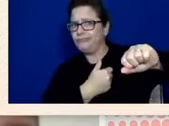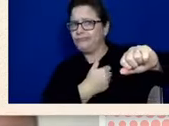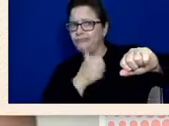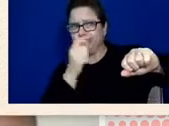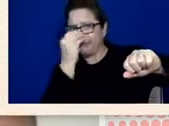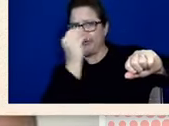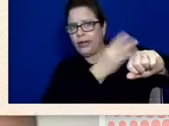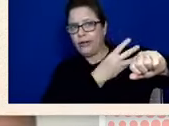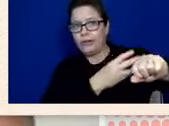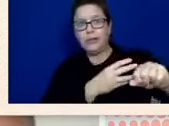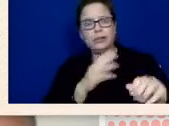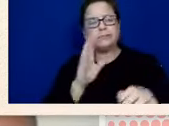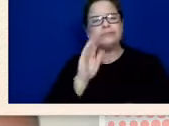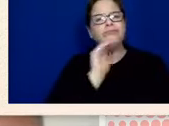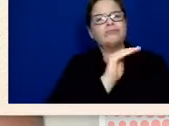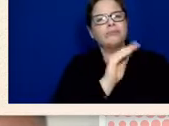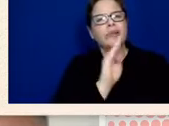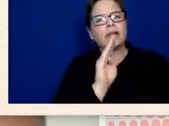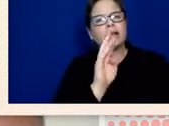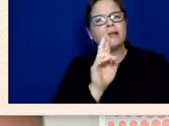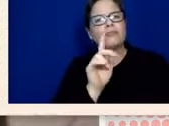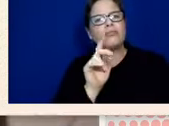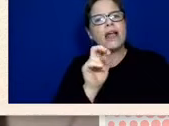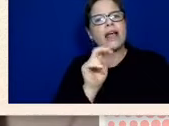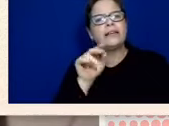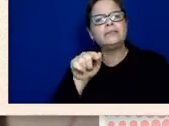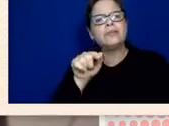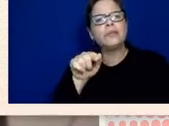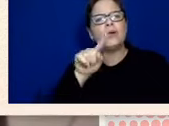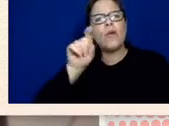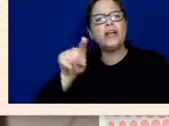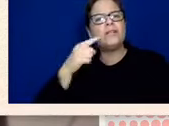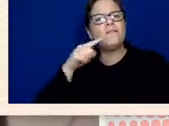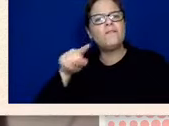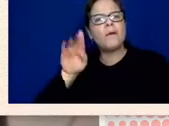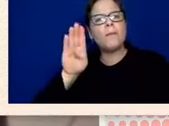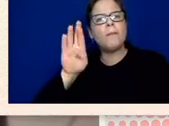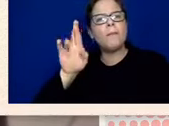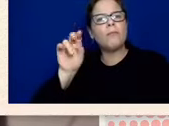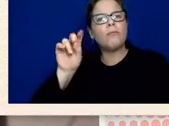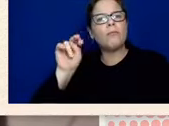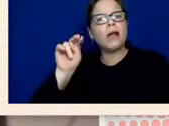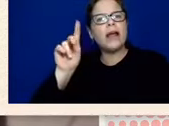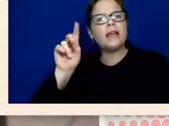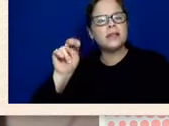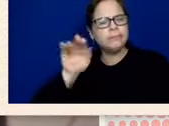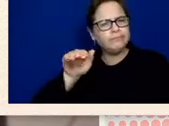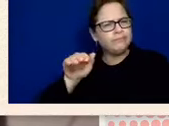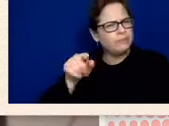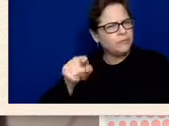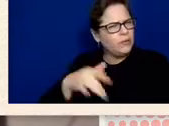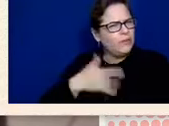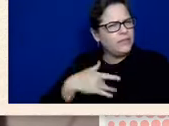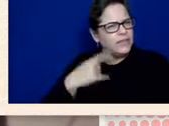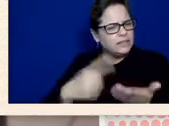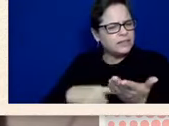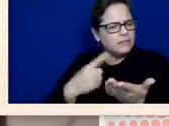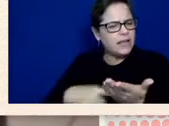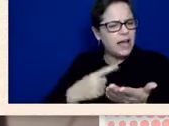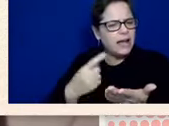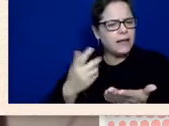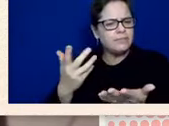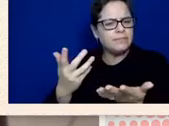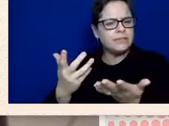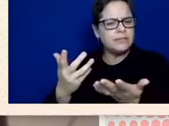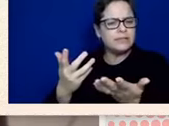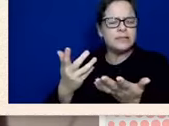was there at times that you felt that you were, I would say, like, if you were out